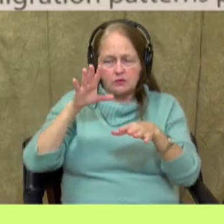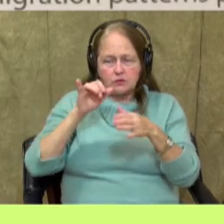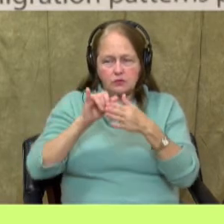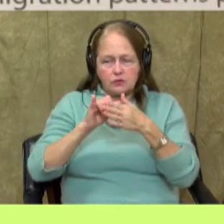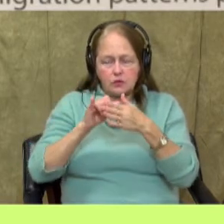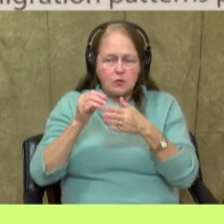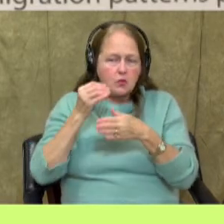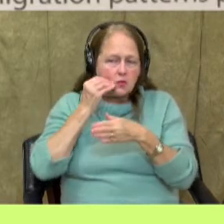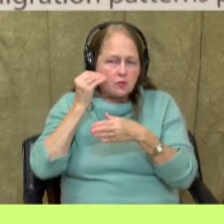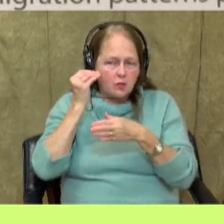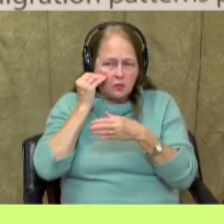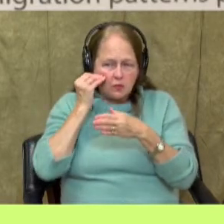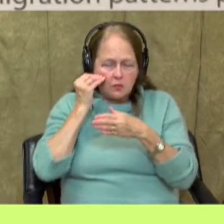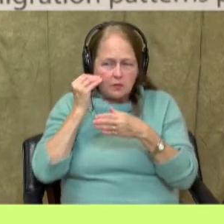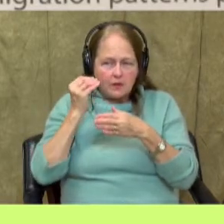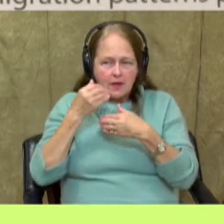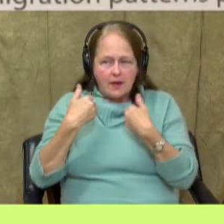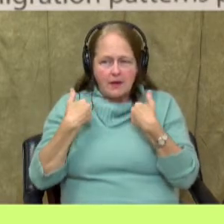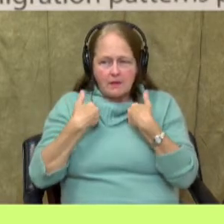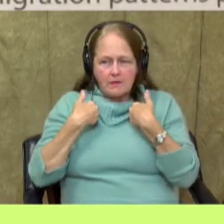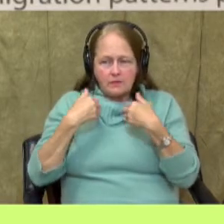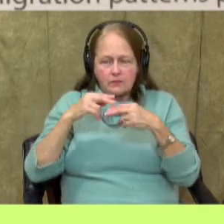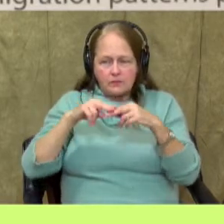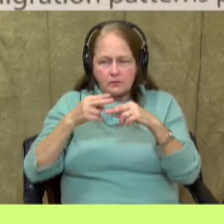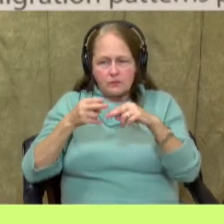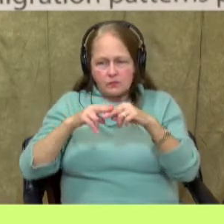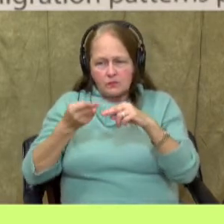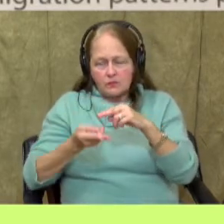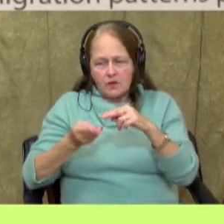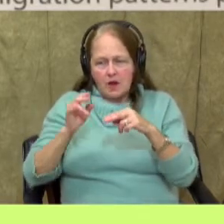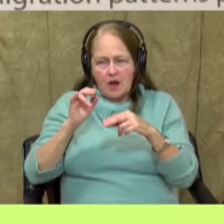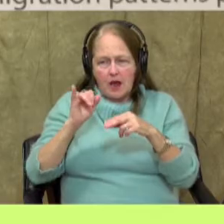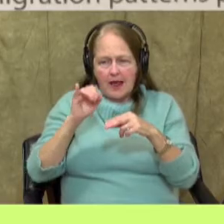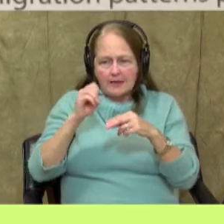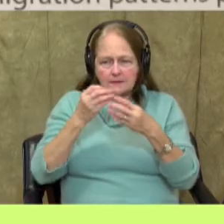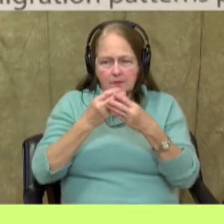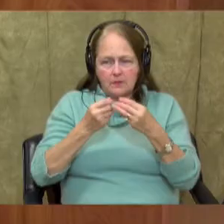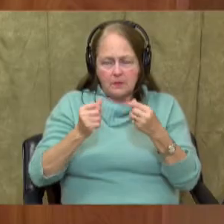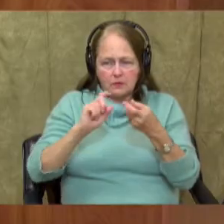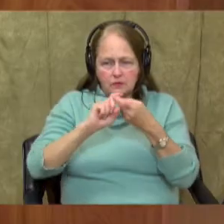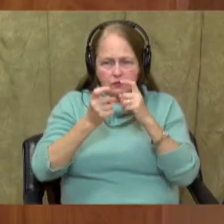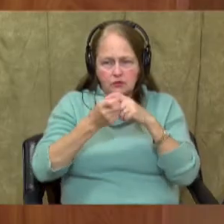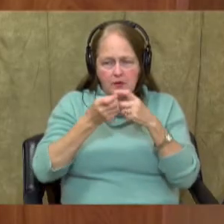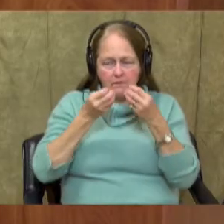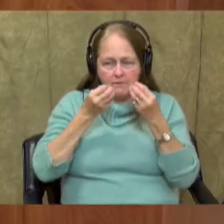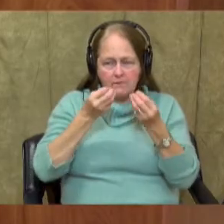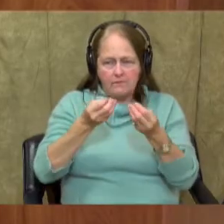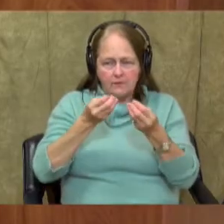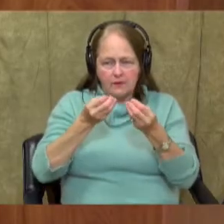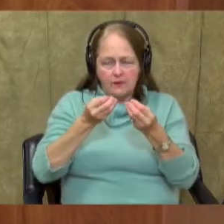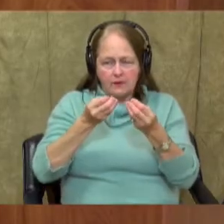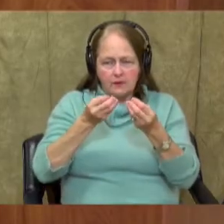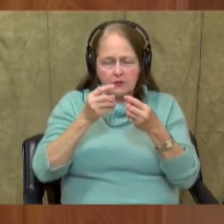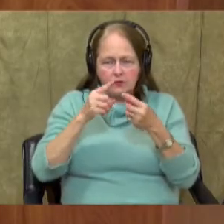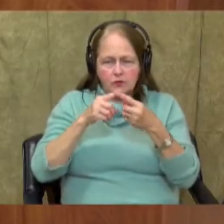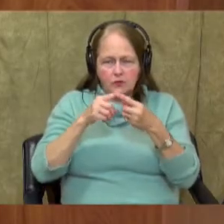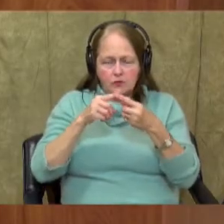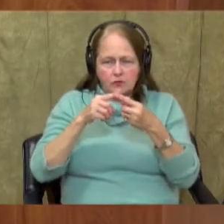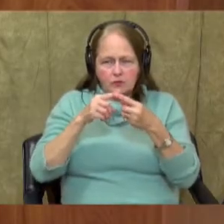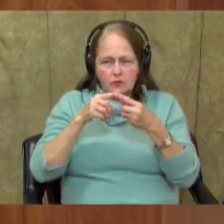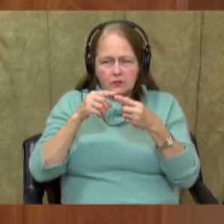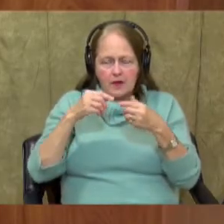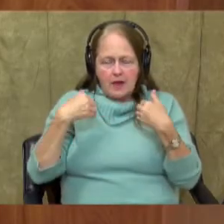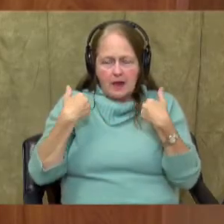due to ice melt results in decreasing animal populations. Changes in feeding and migration patterns put animals